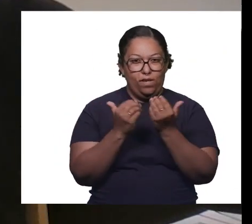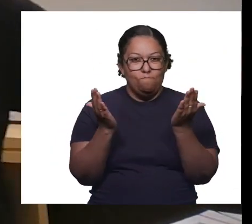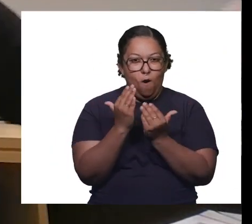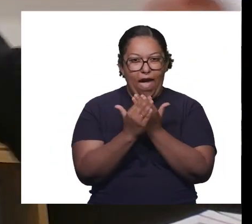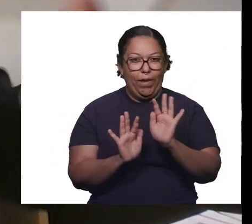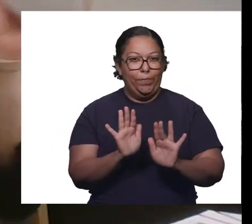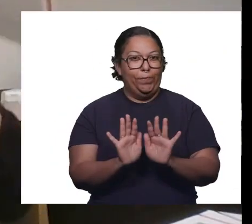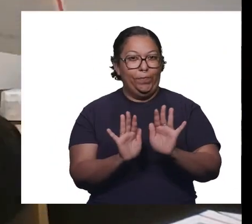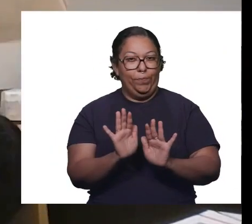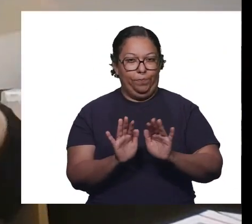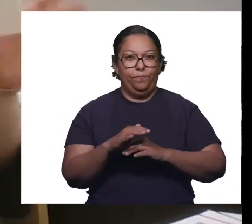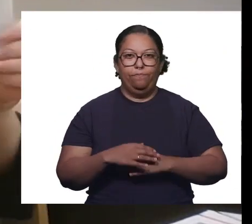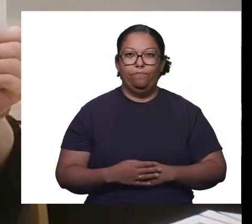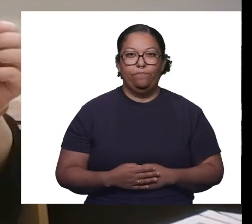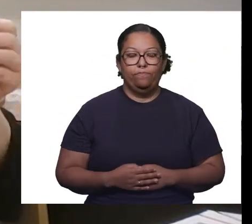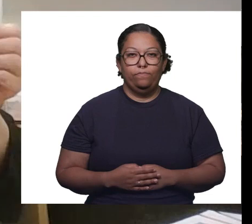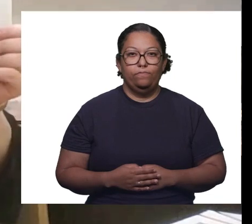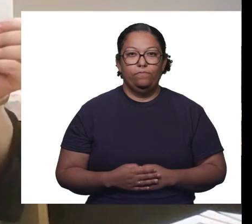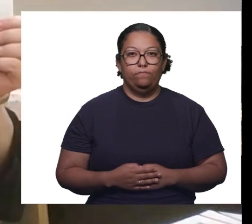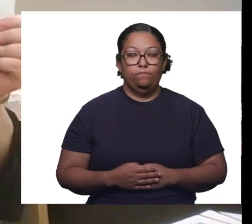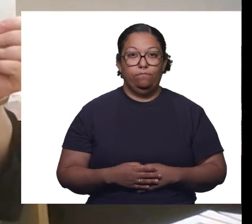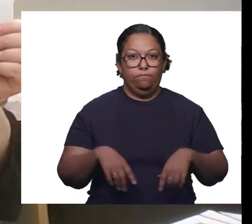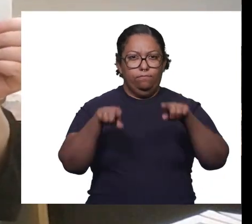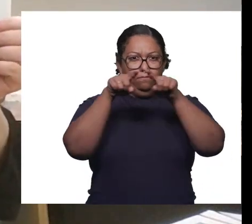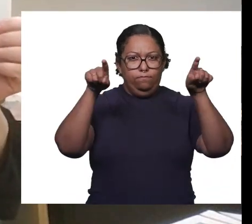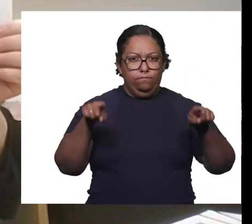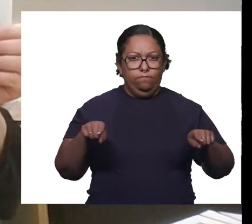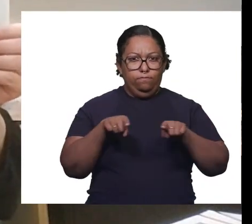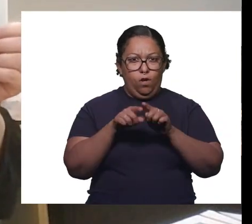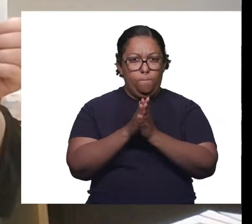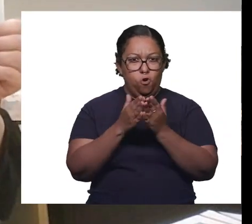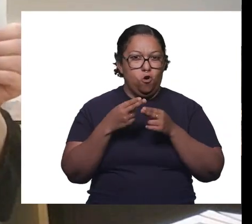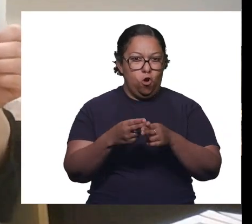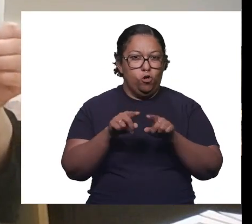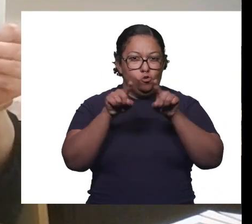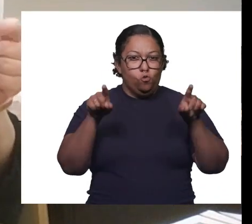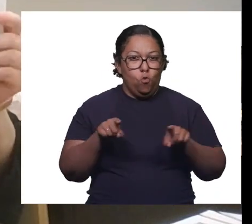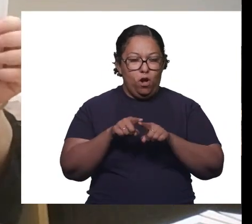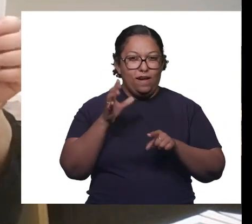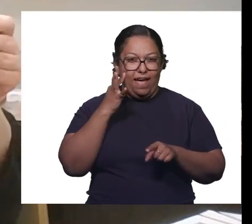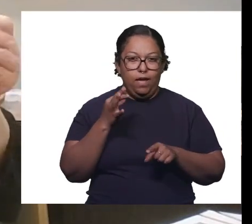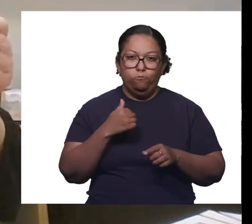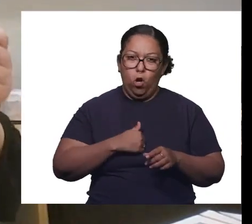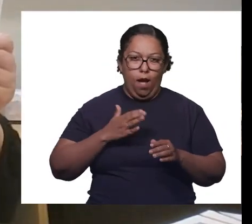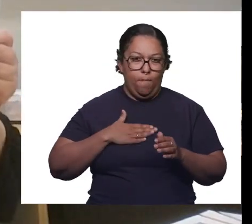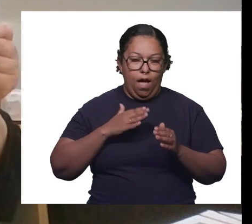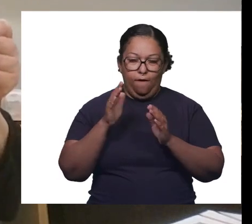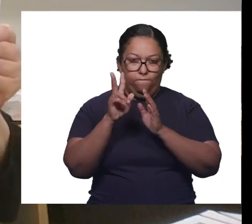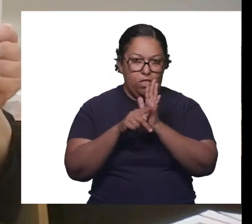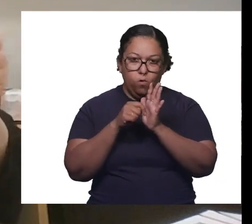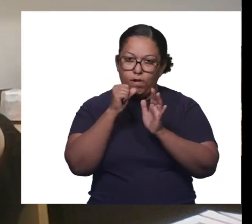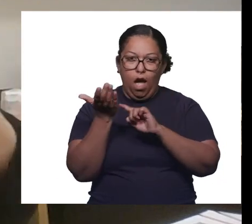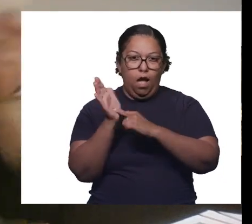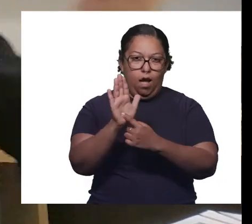A square book. If we've got a book called Square Cat, and I'm sorry my video is not mirrored. If the book is about a square cat, we have to have